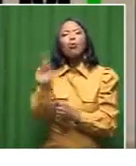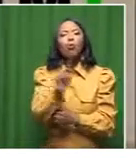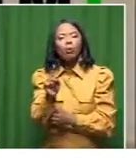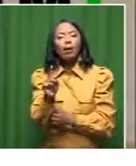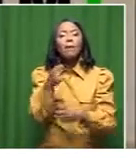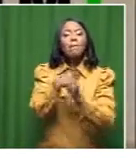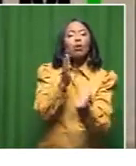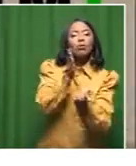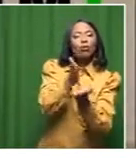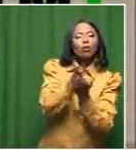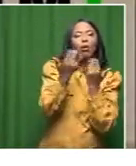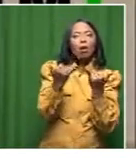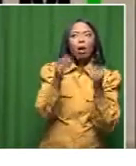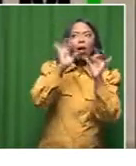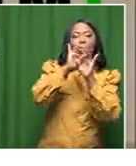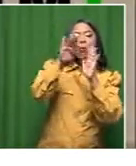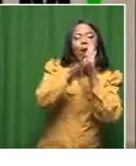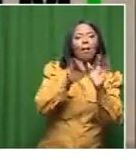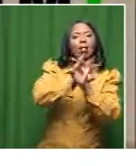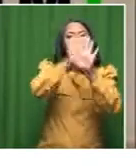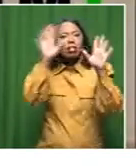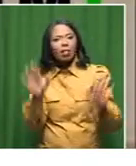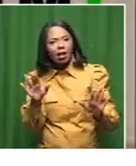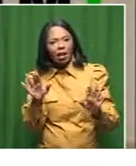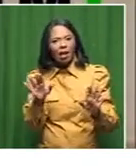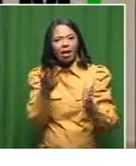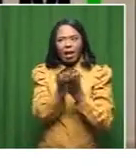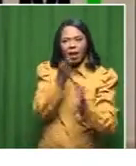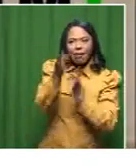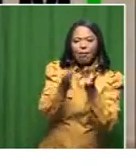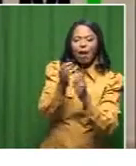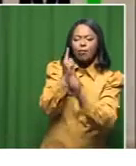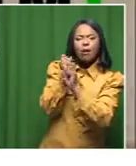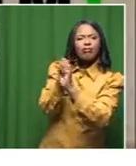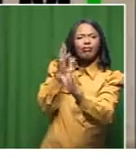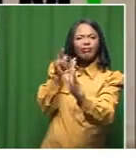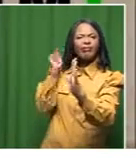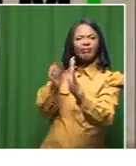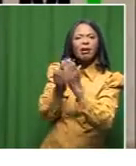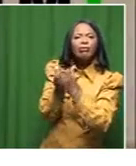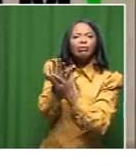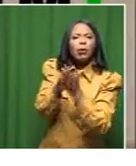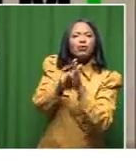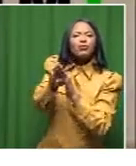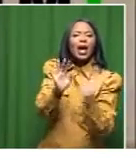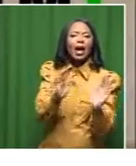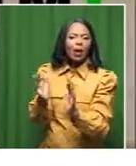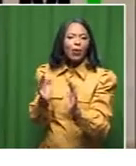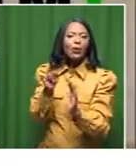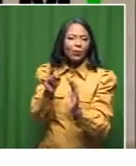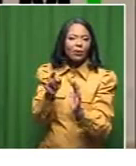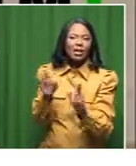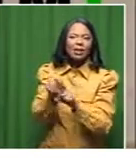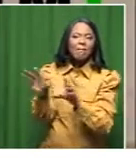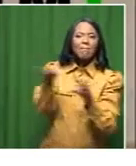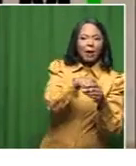making sure there's a clear program that talks to how the township economy is going to grow and develop, and then how it will fit